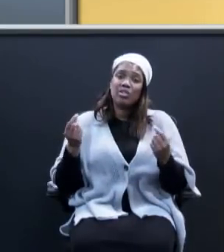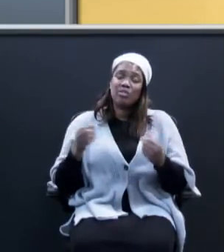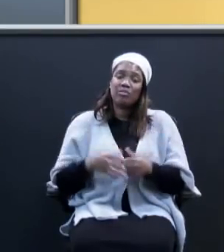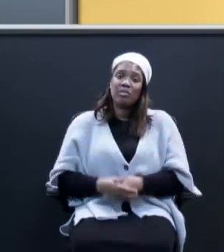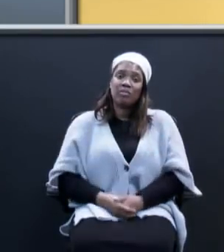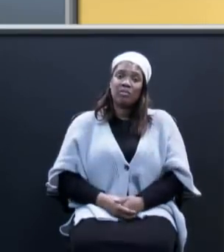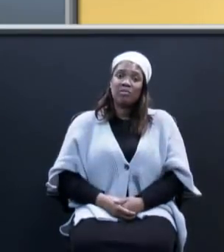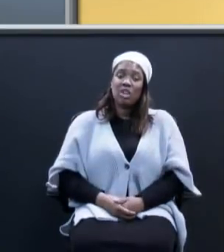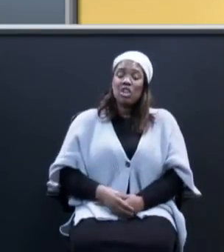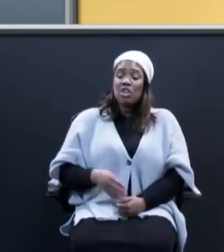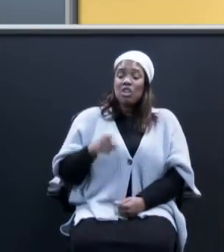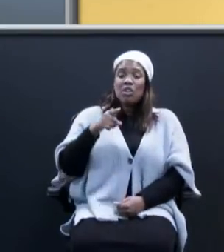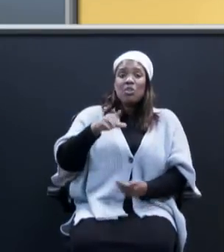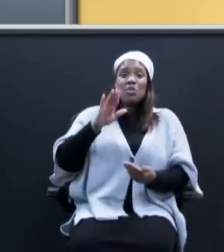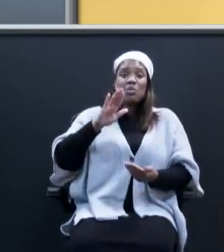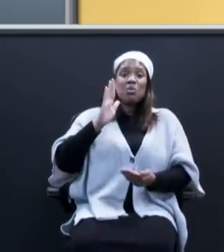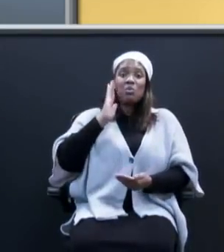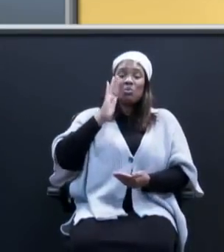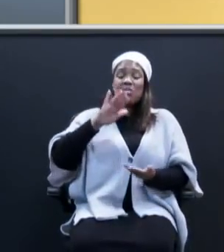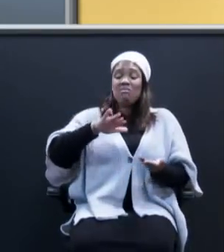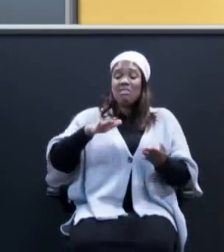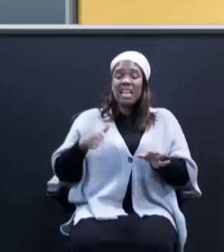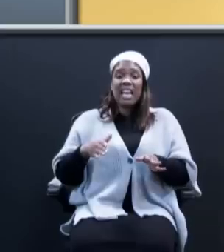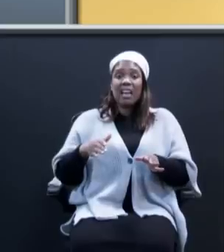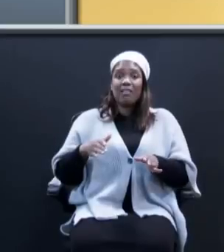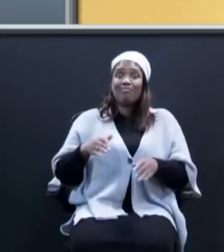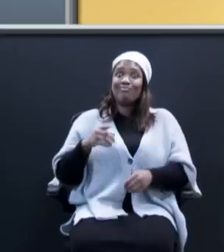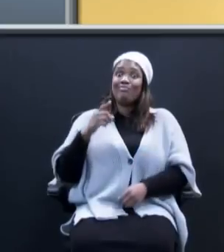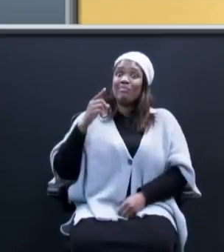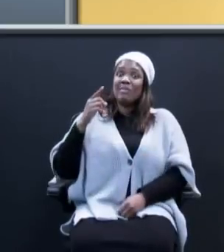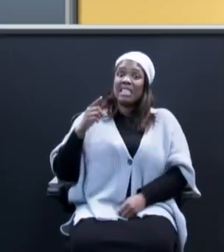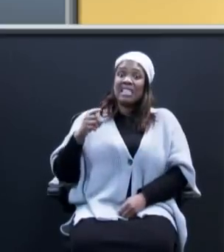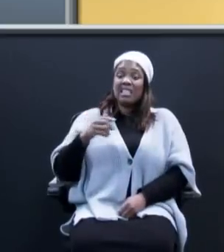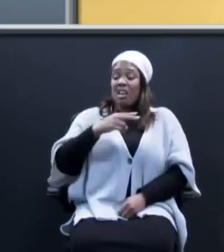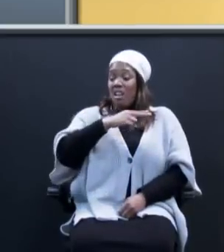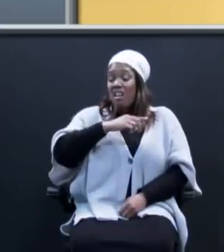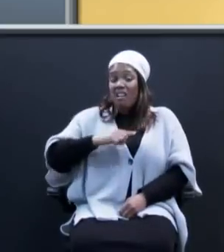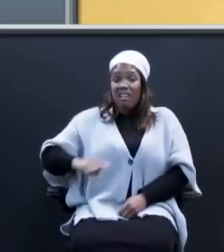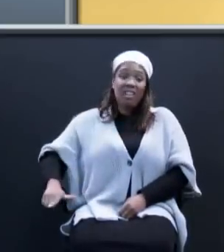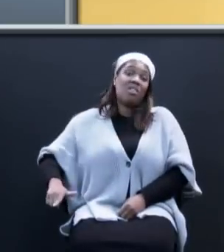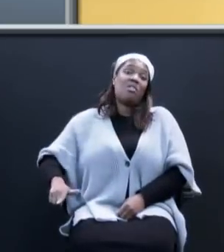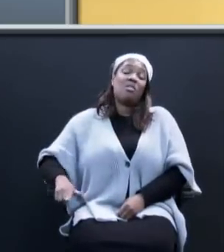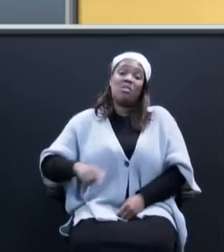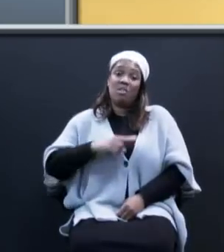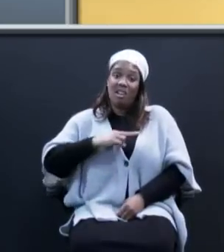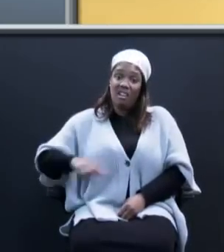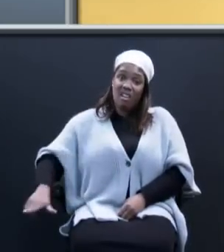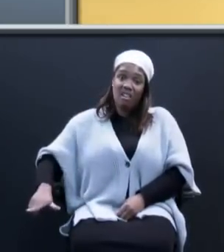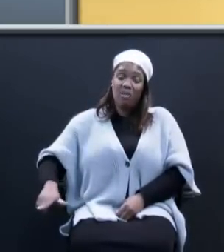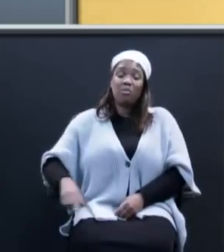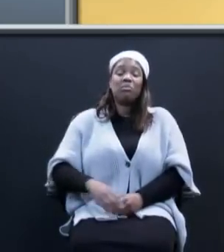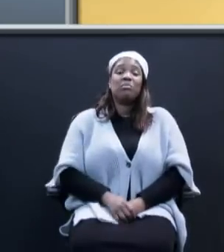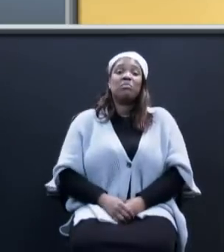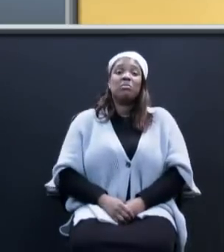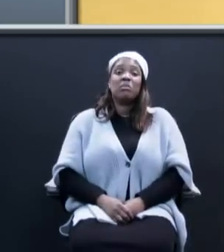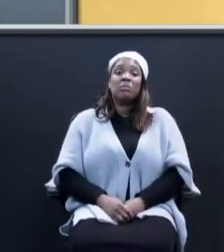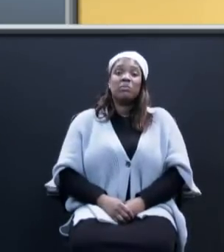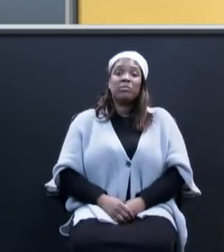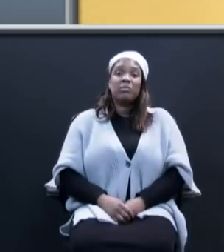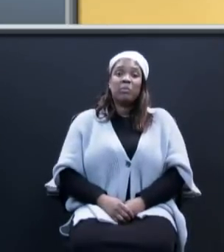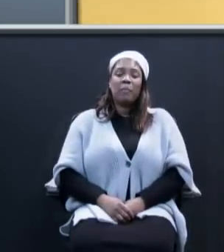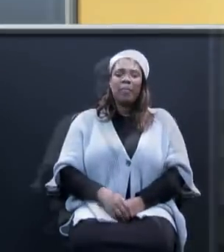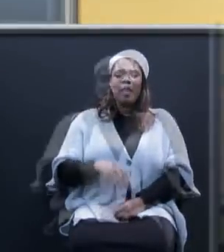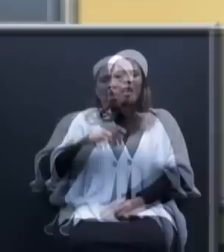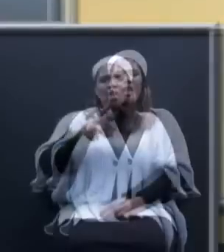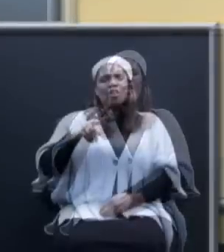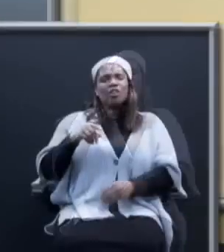Even eternal life, death. Think about it, sister and brother. It shall be a token unto you. Go ahead. Upon the houses where ye